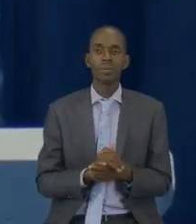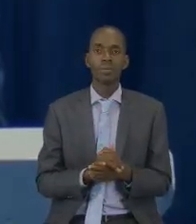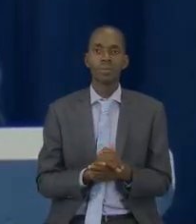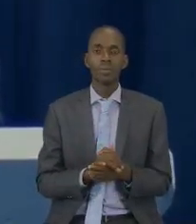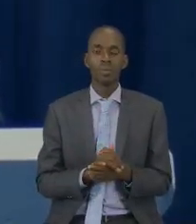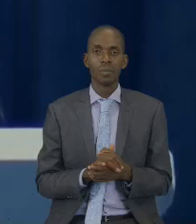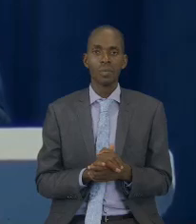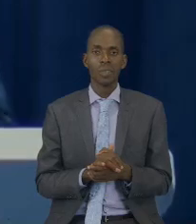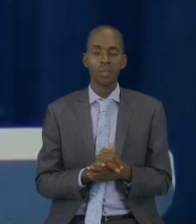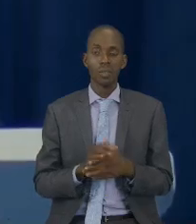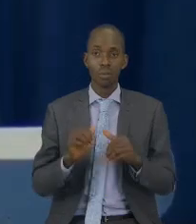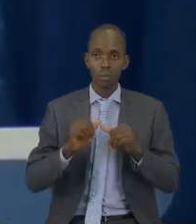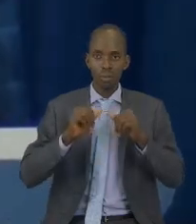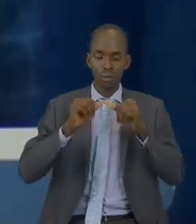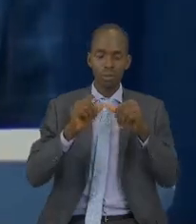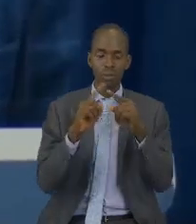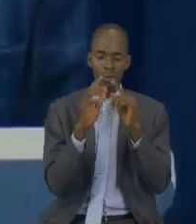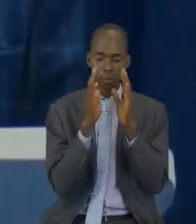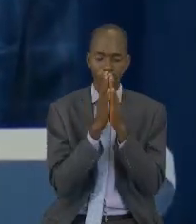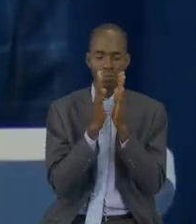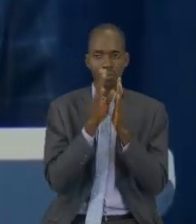Indicate by letting us know.